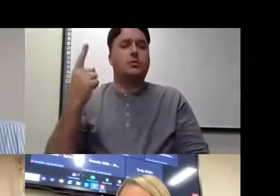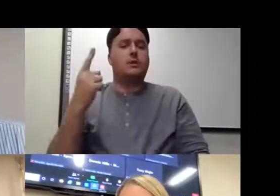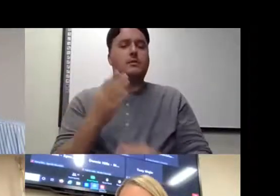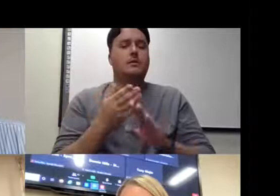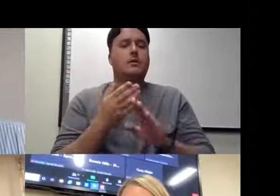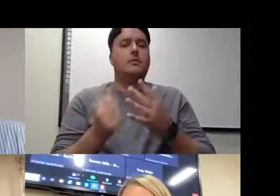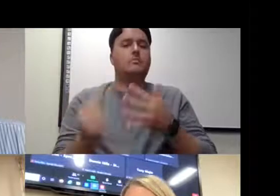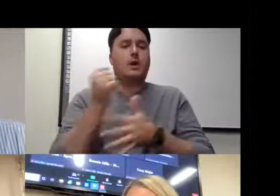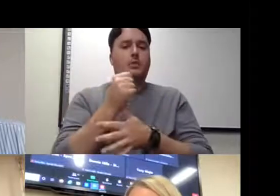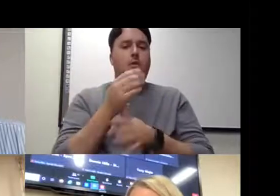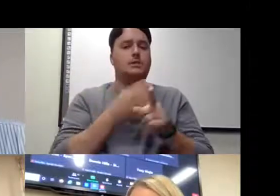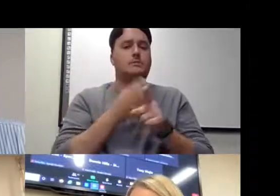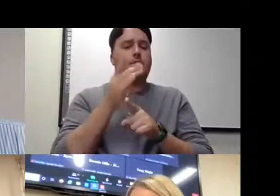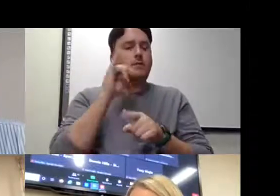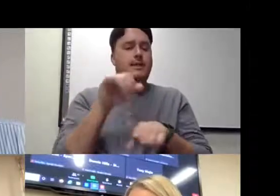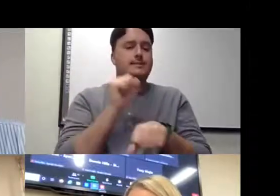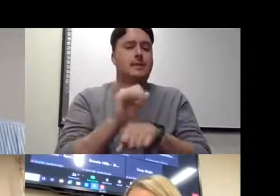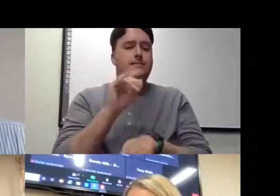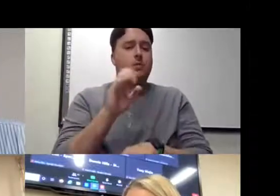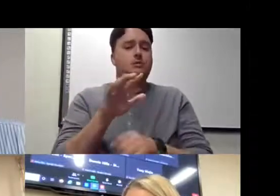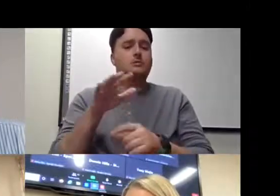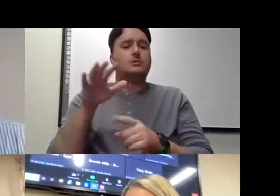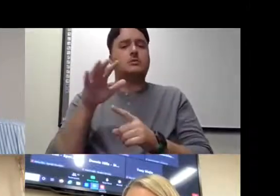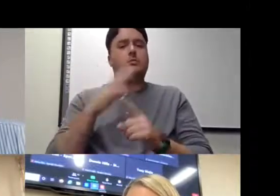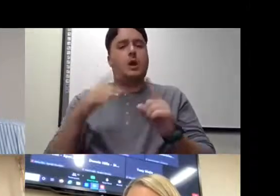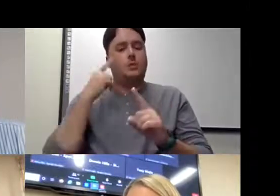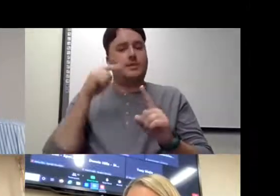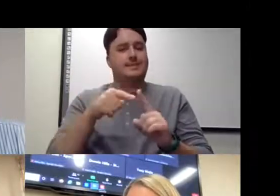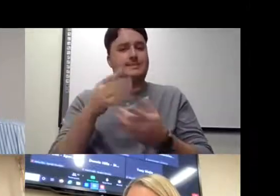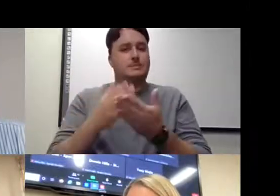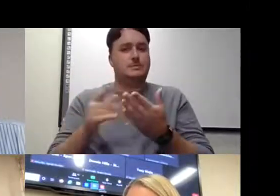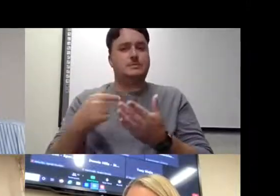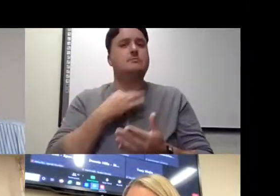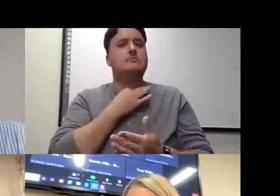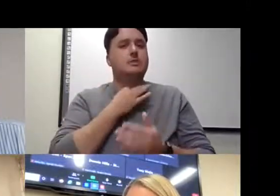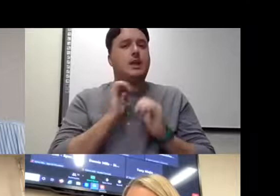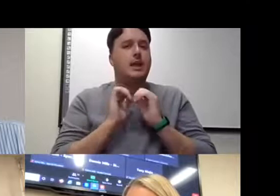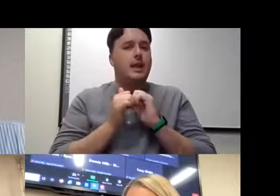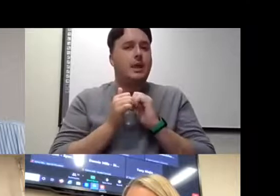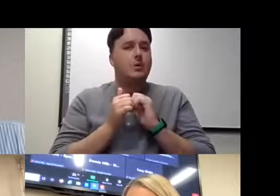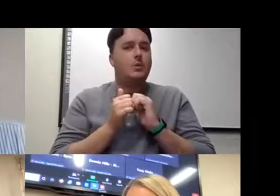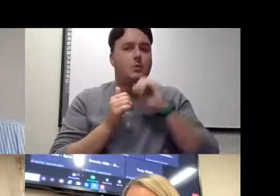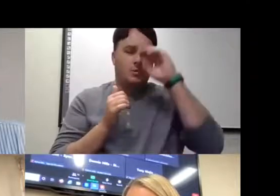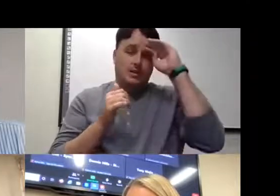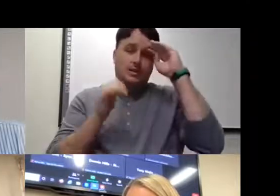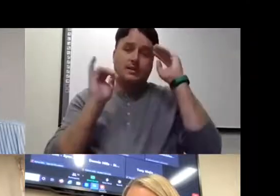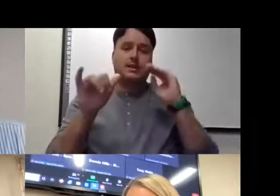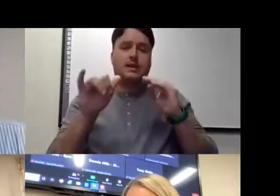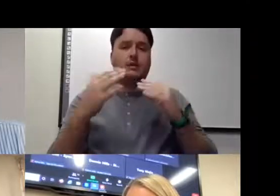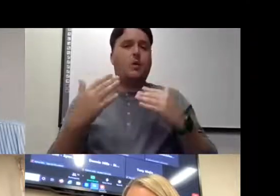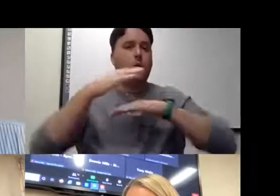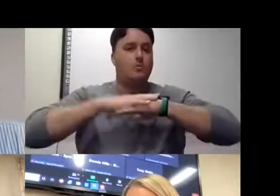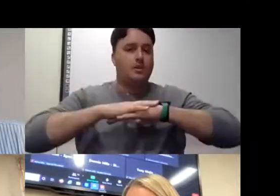areas for the equity task force was around this piece. And so I'm just curious how that work overlaps